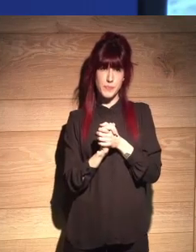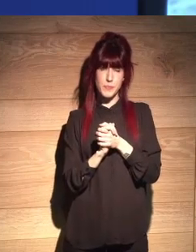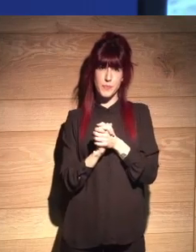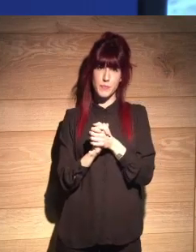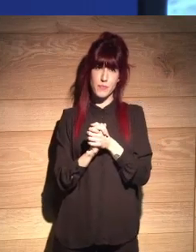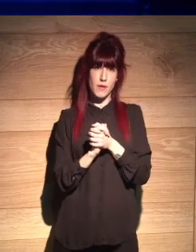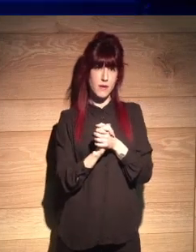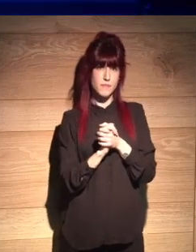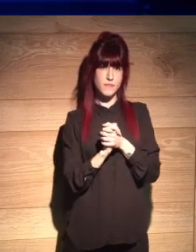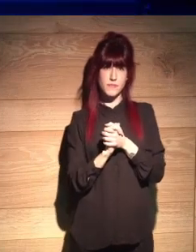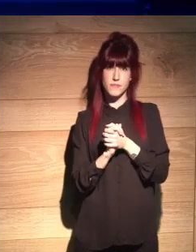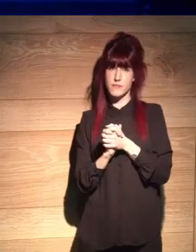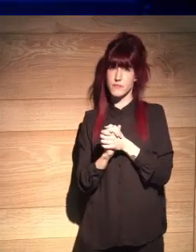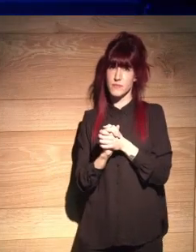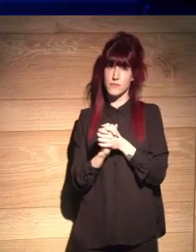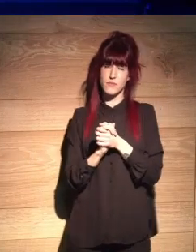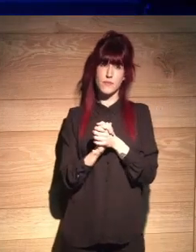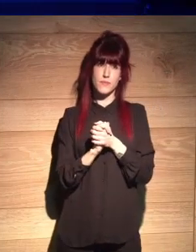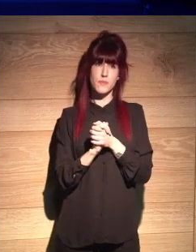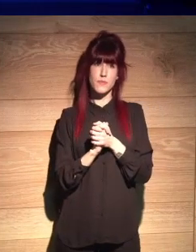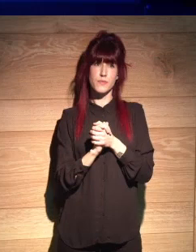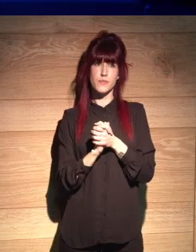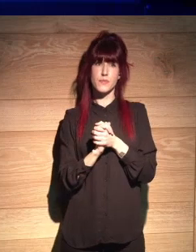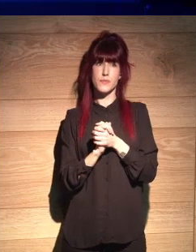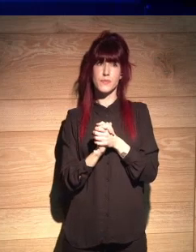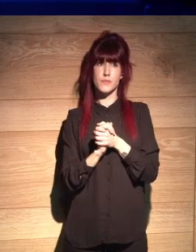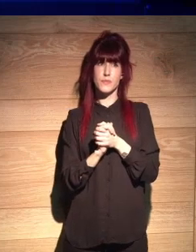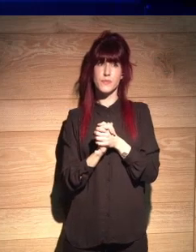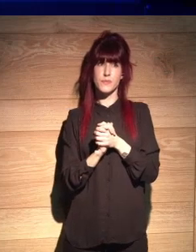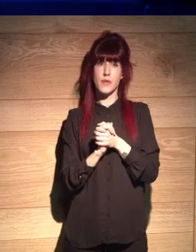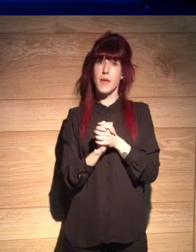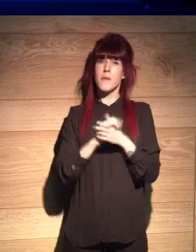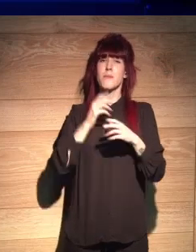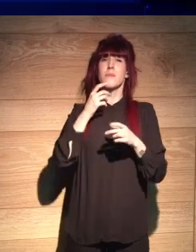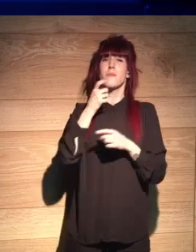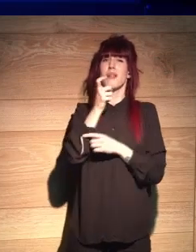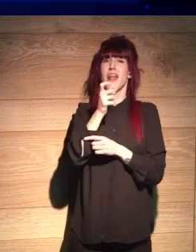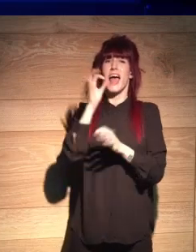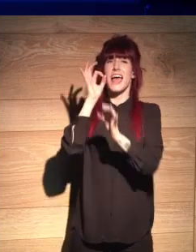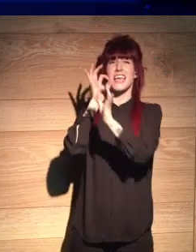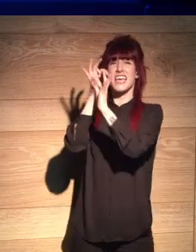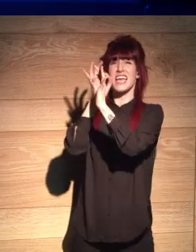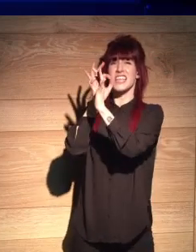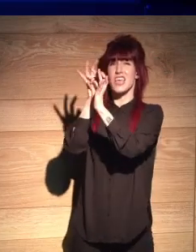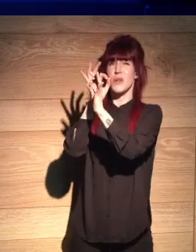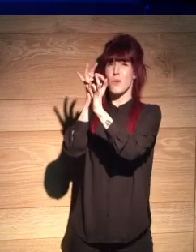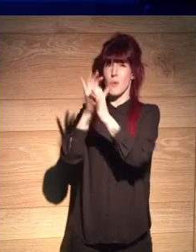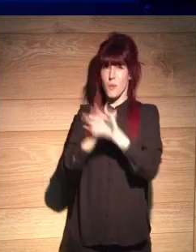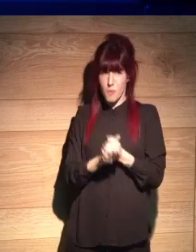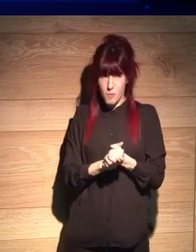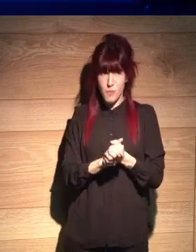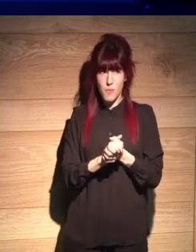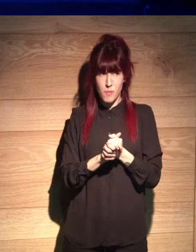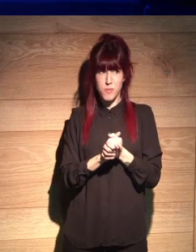The norm engineer word might seem a little bit odd to you. Norms